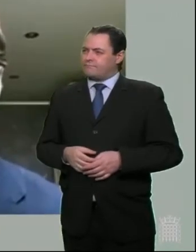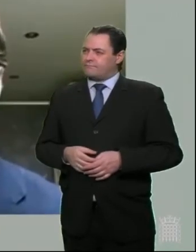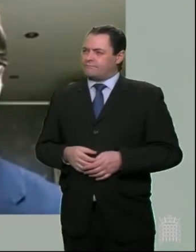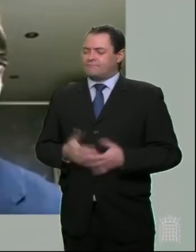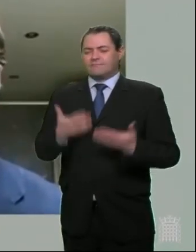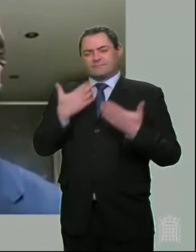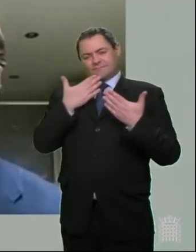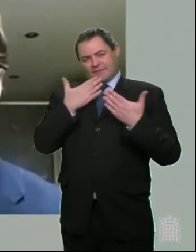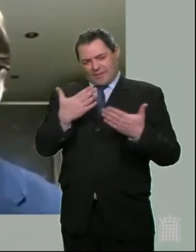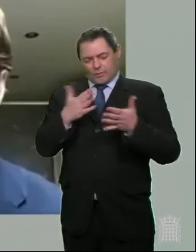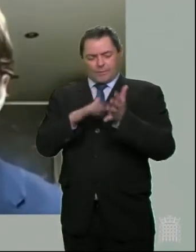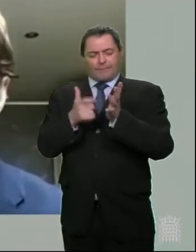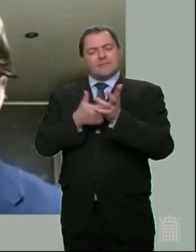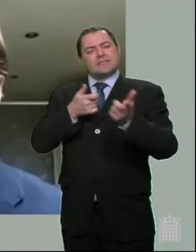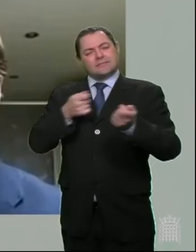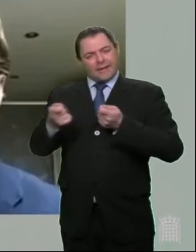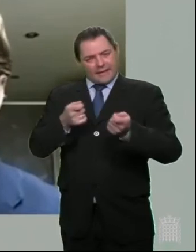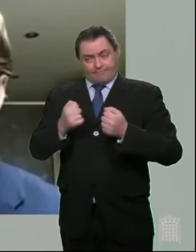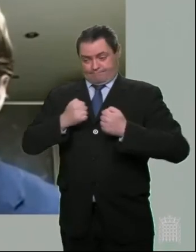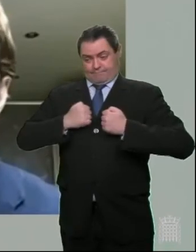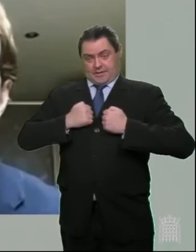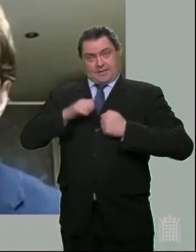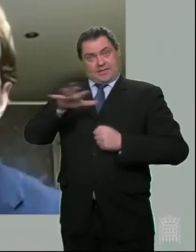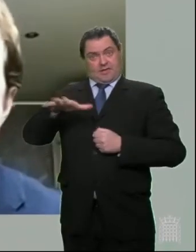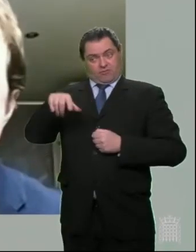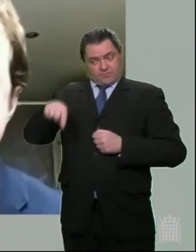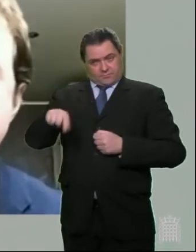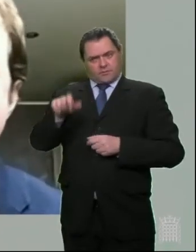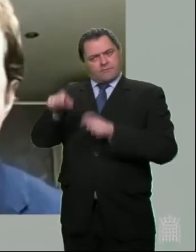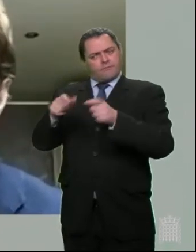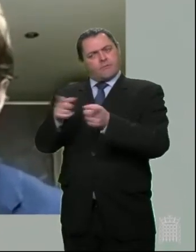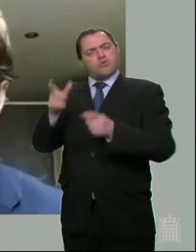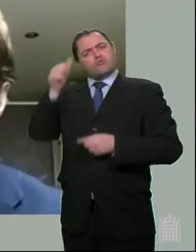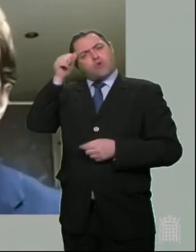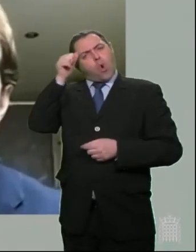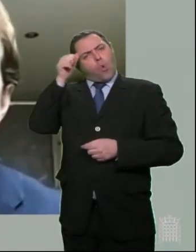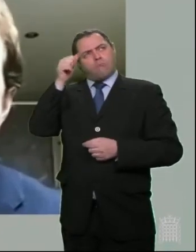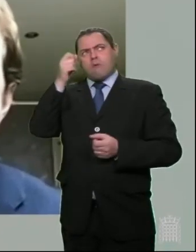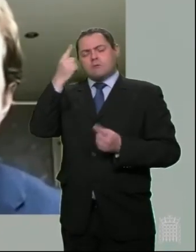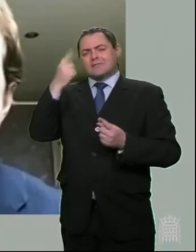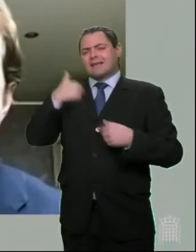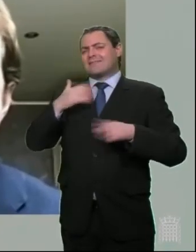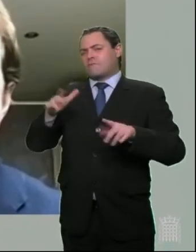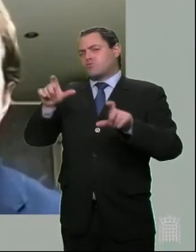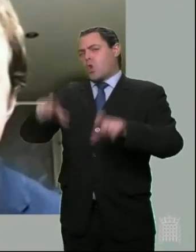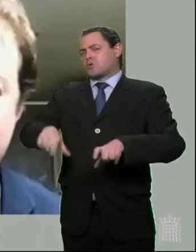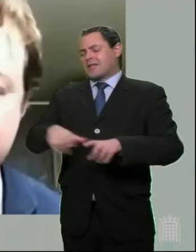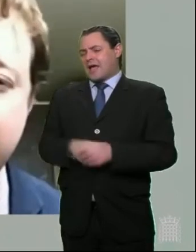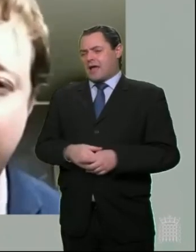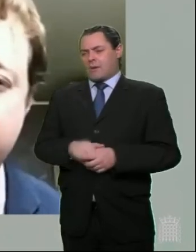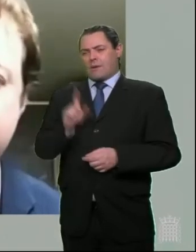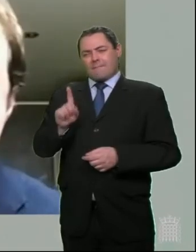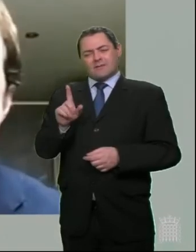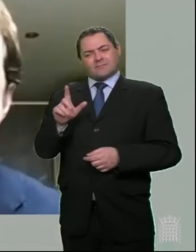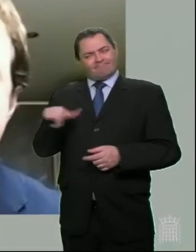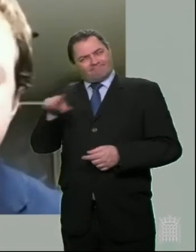Thank you, Mr. Speaker. My constituents recognise the need for lockdown, but are increasingly concerned about their mental